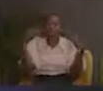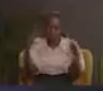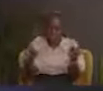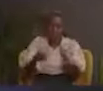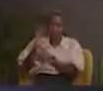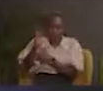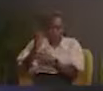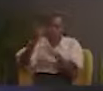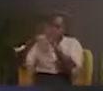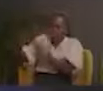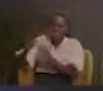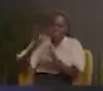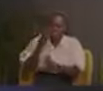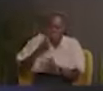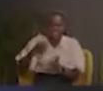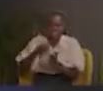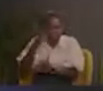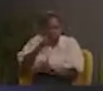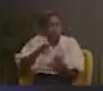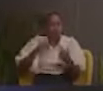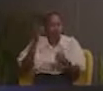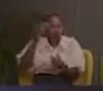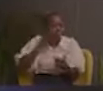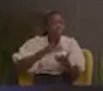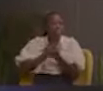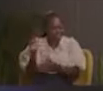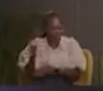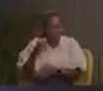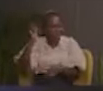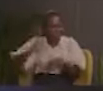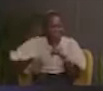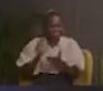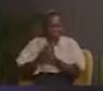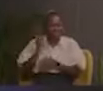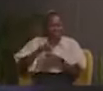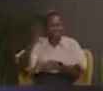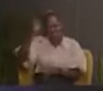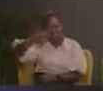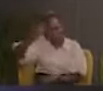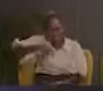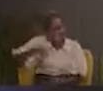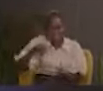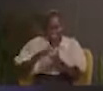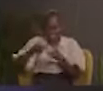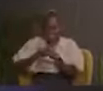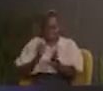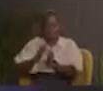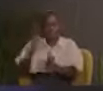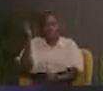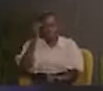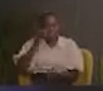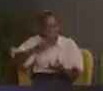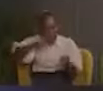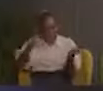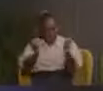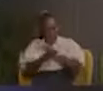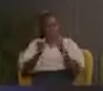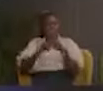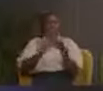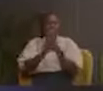up to you to know and then to believe. You cannot believe in ignorance. It starts with knowledge, then it translates to